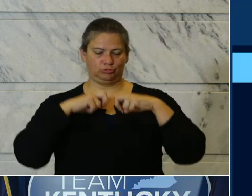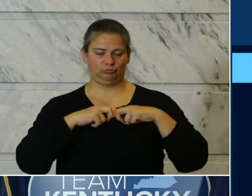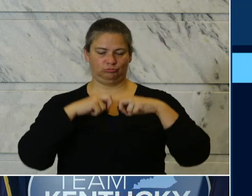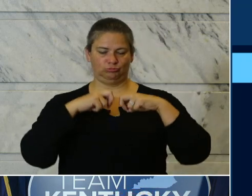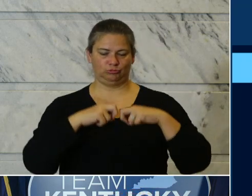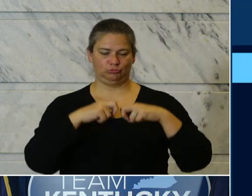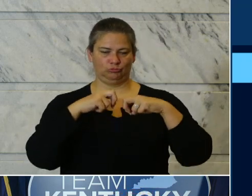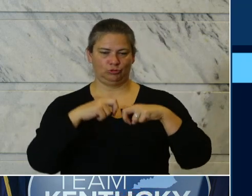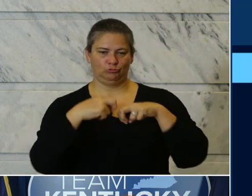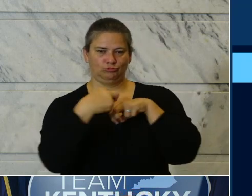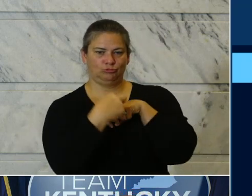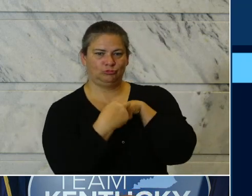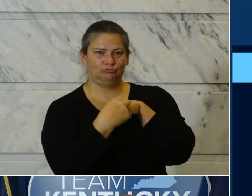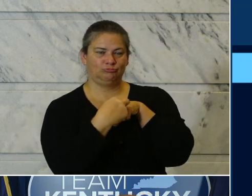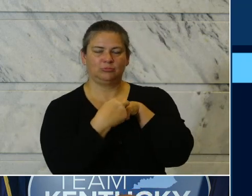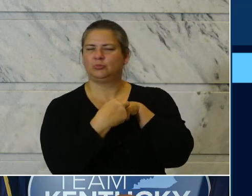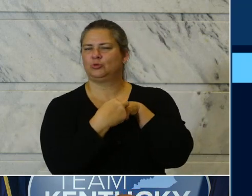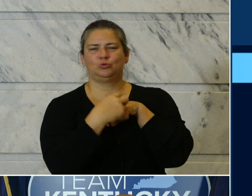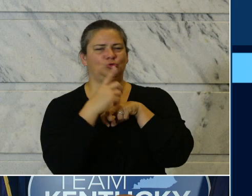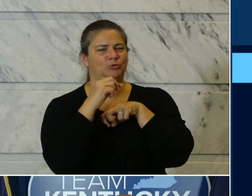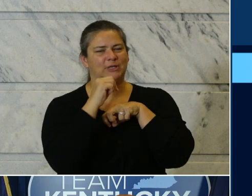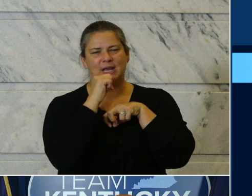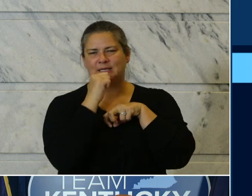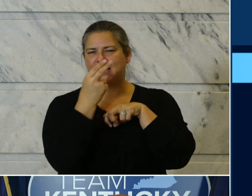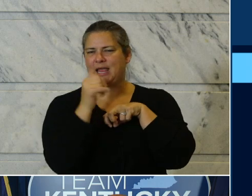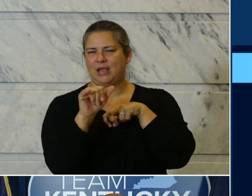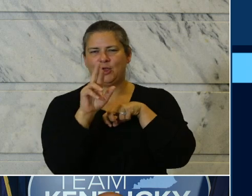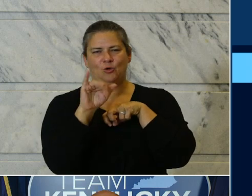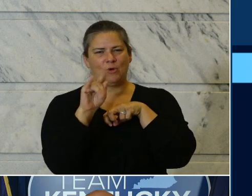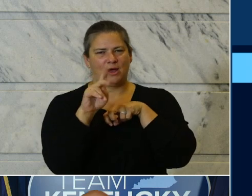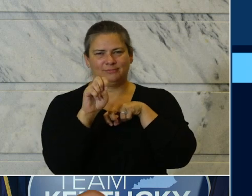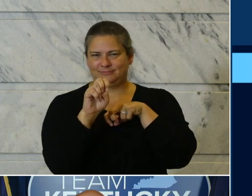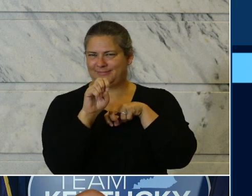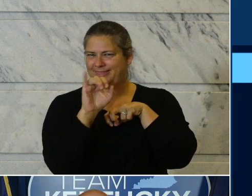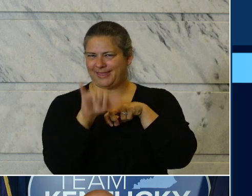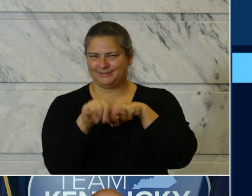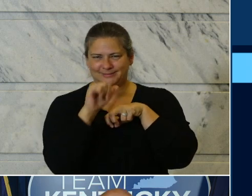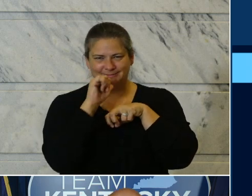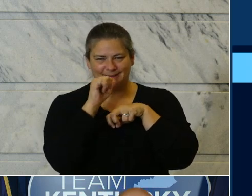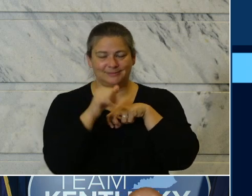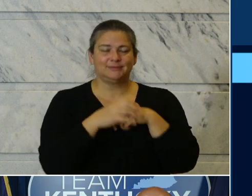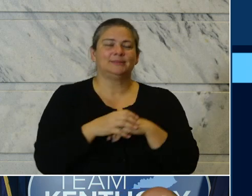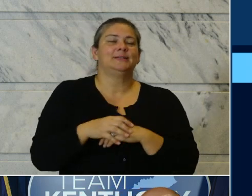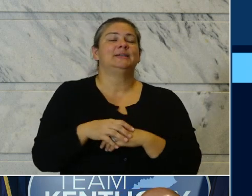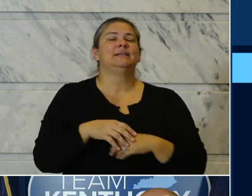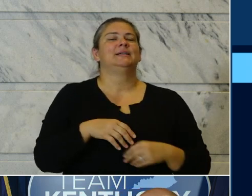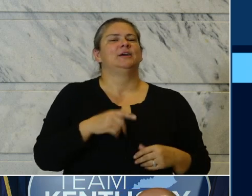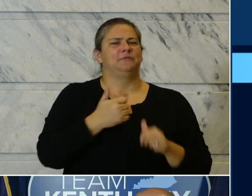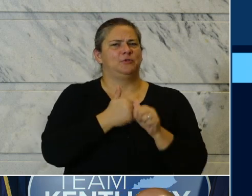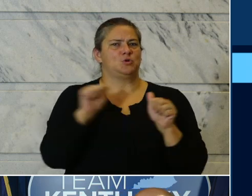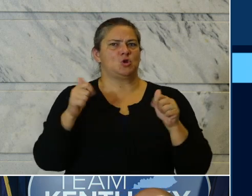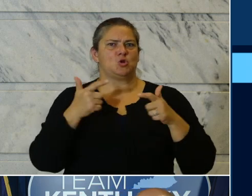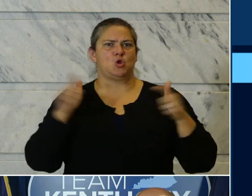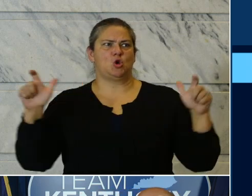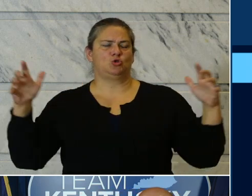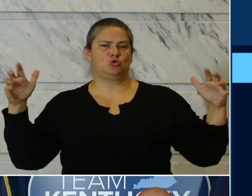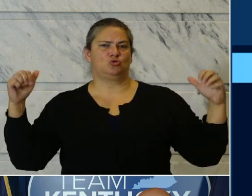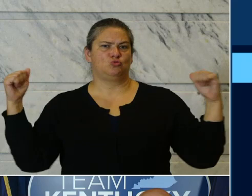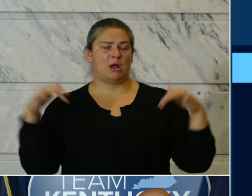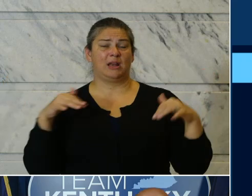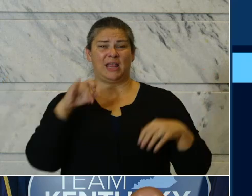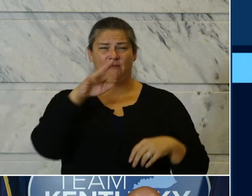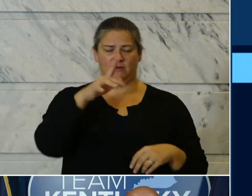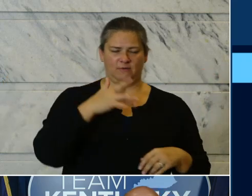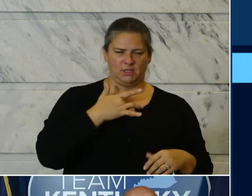do. Please avoid these things and avoid large crowds and events. And if you're sick, have fun at home and don't go out in public. If